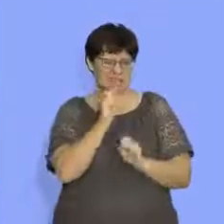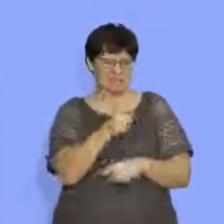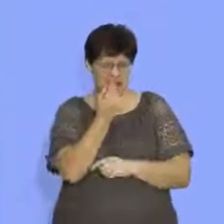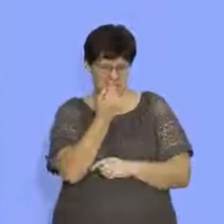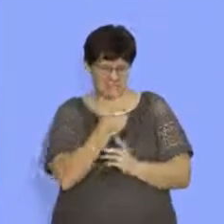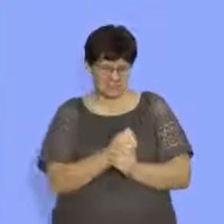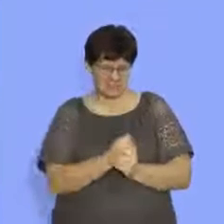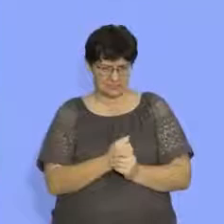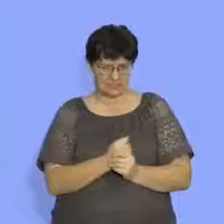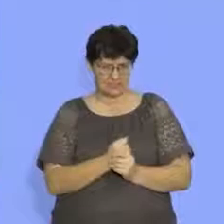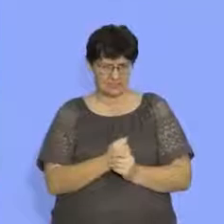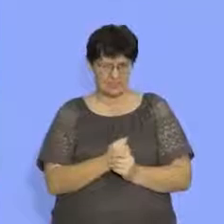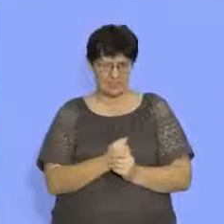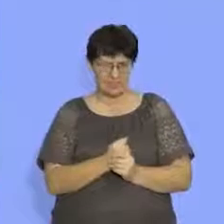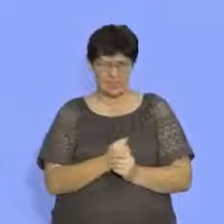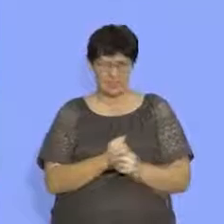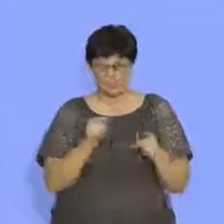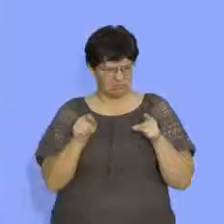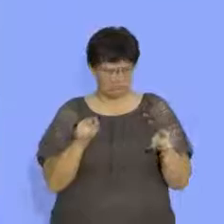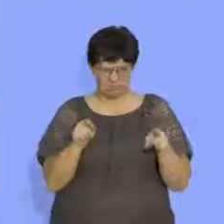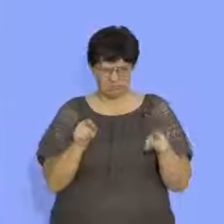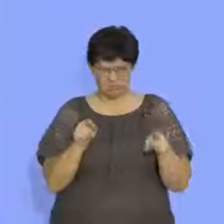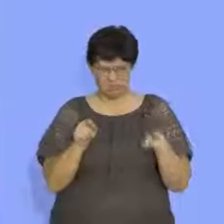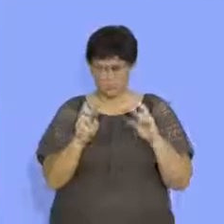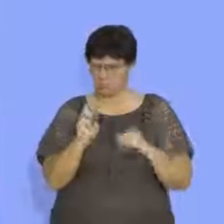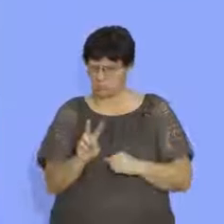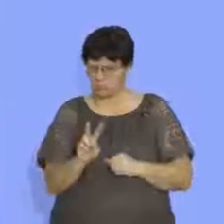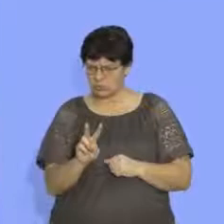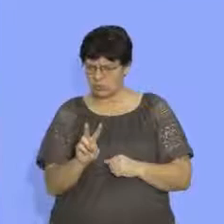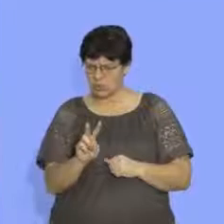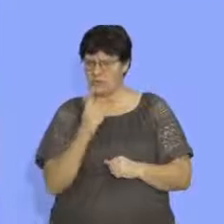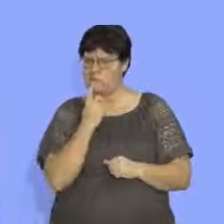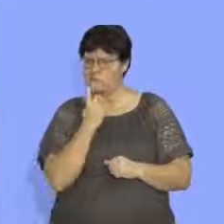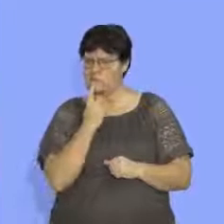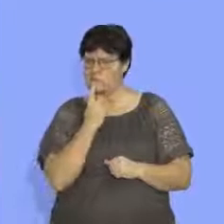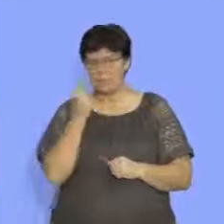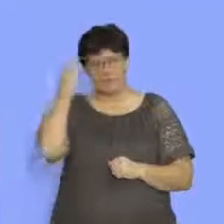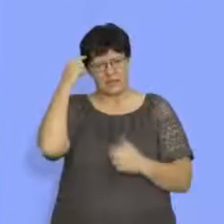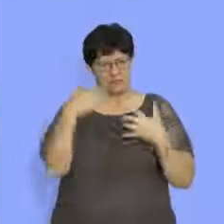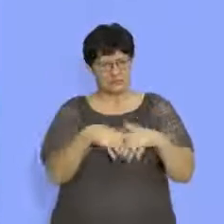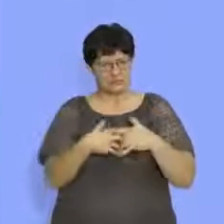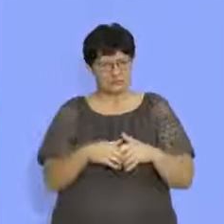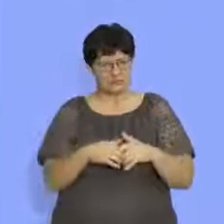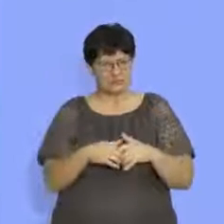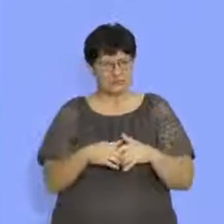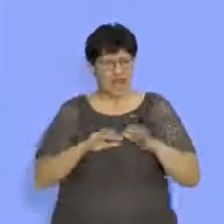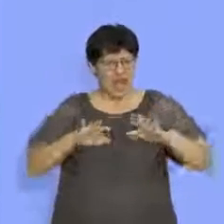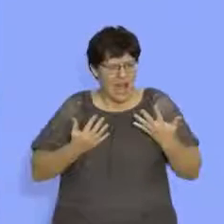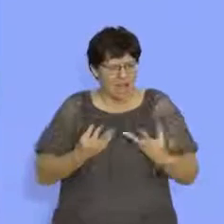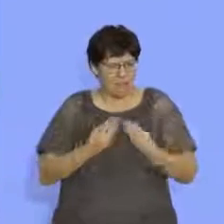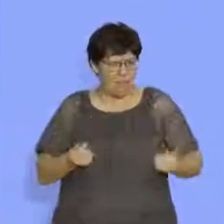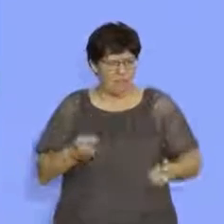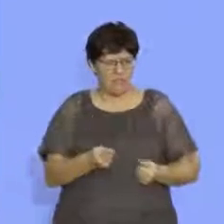to understand. But now if there is two relationships, right, that we need to be thinking about, how do we